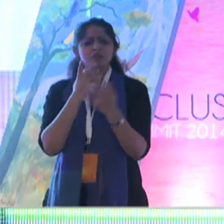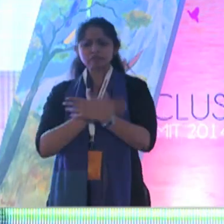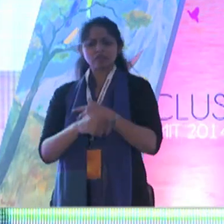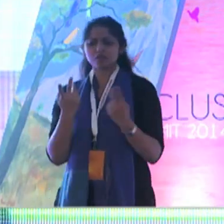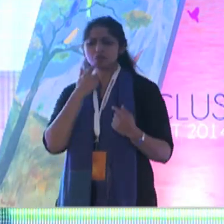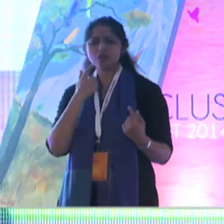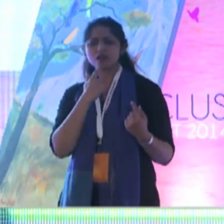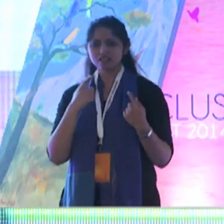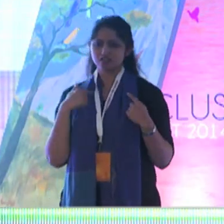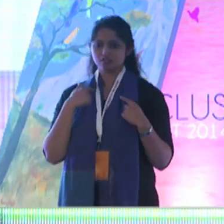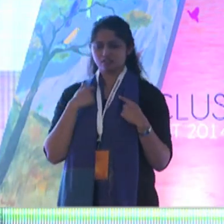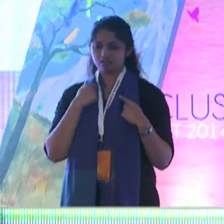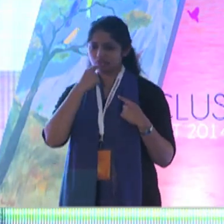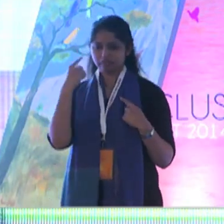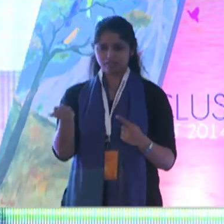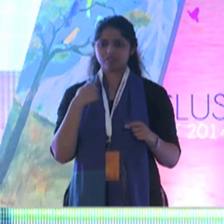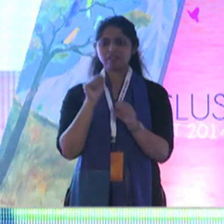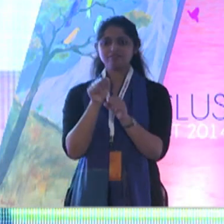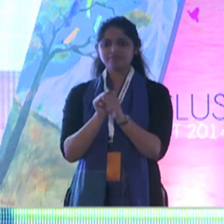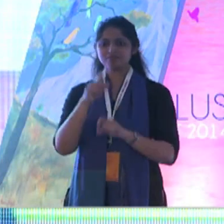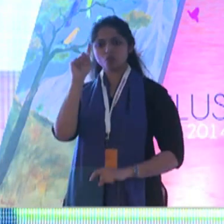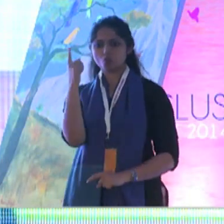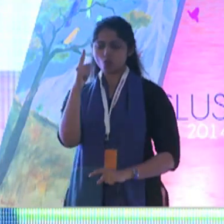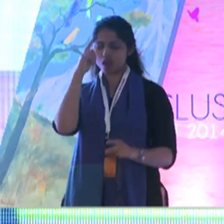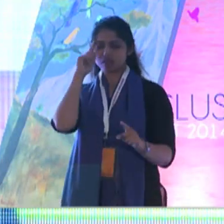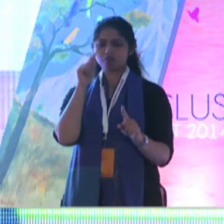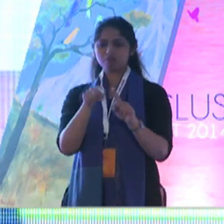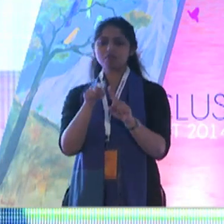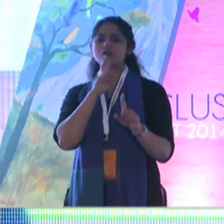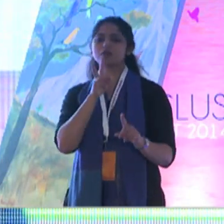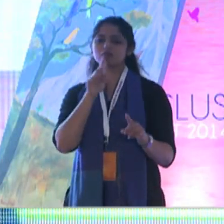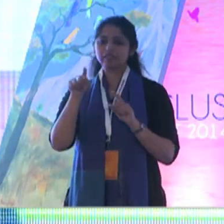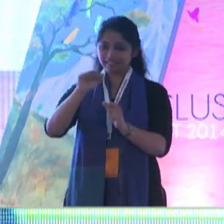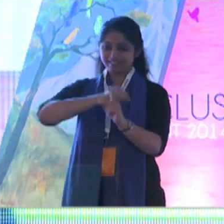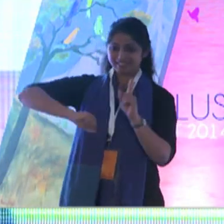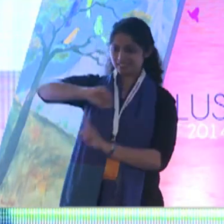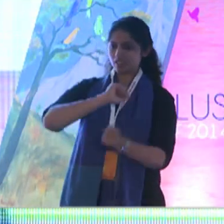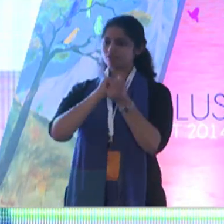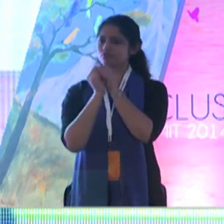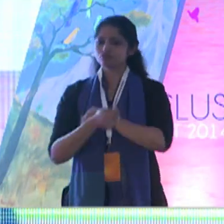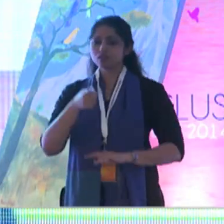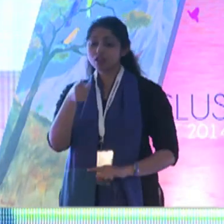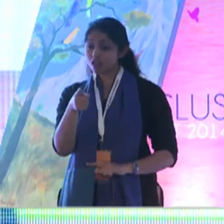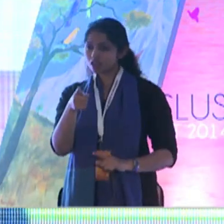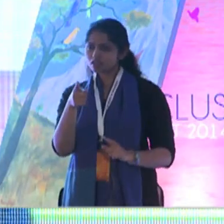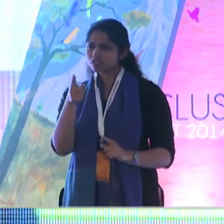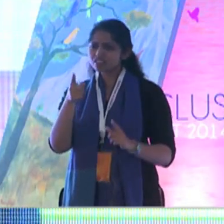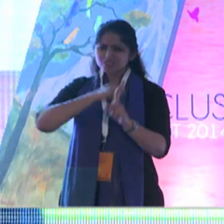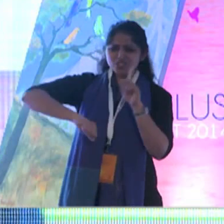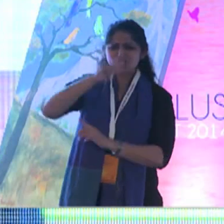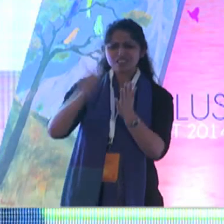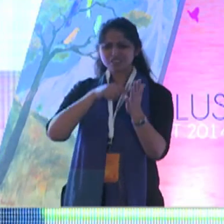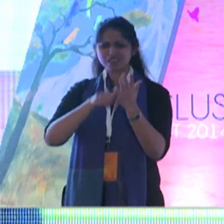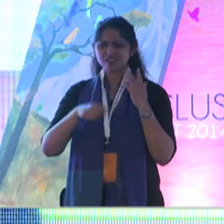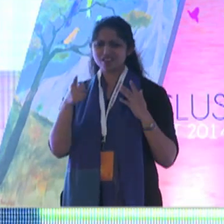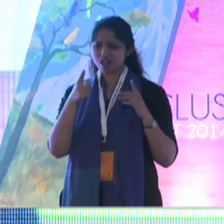things? In my own line of work, I always have one philosophy. You want to change society, first accept what is wrong about society. Don't